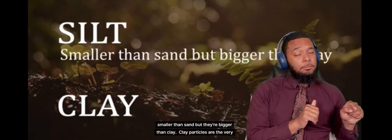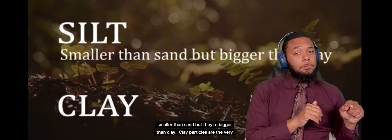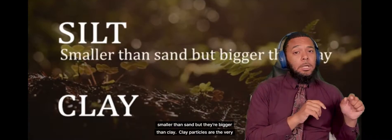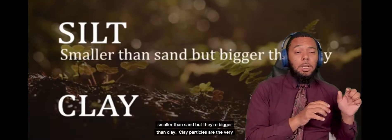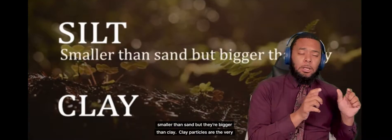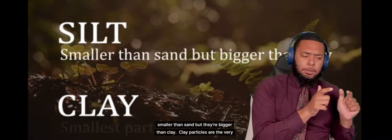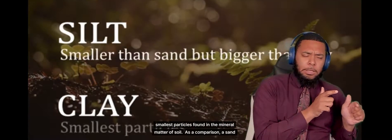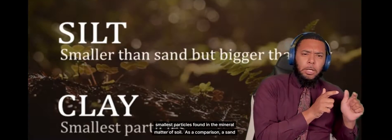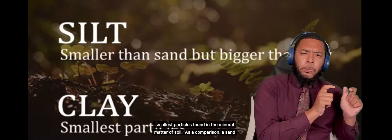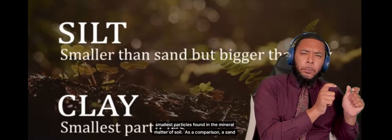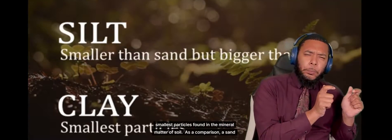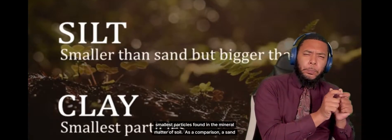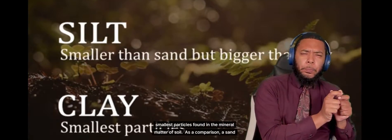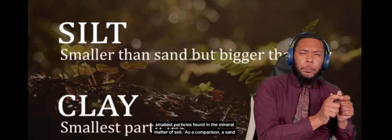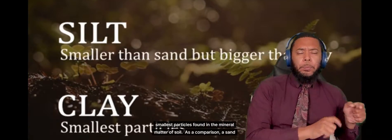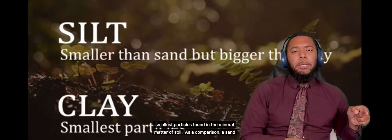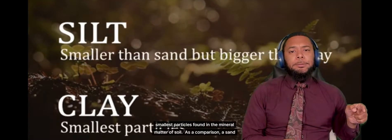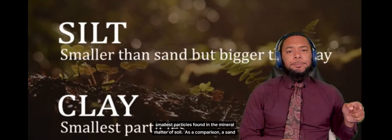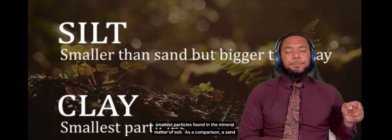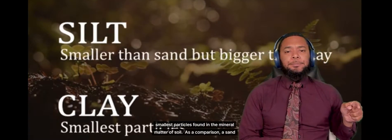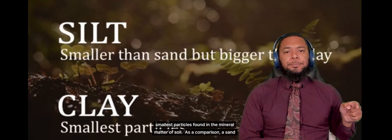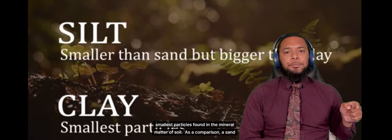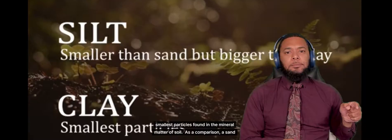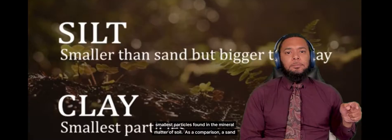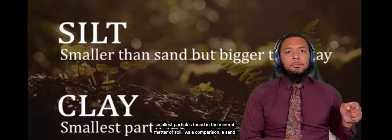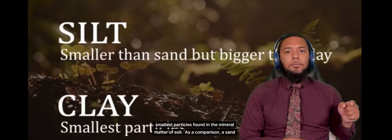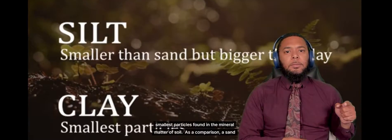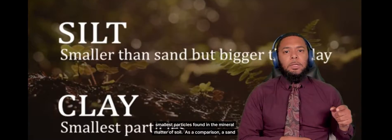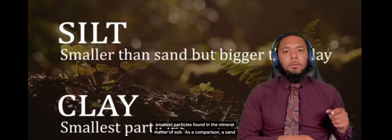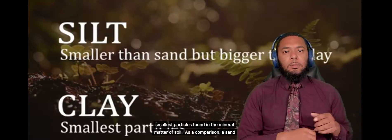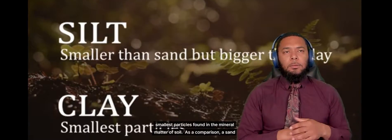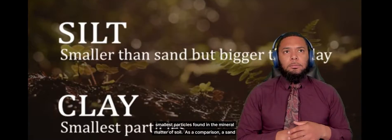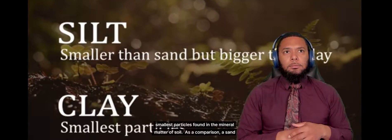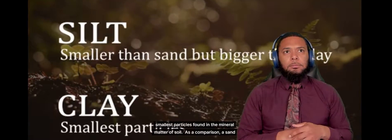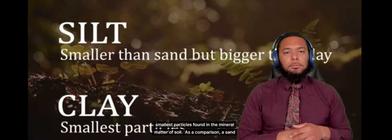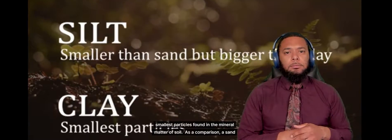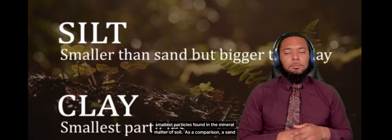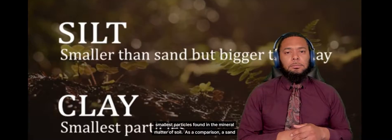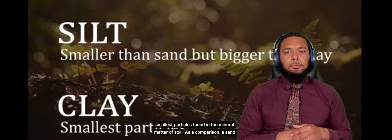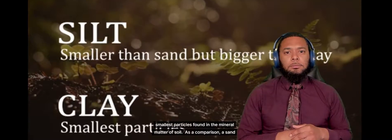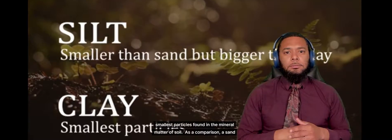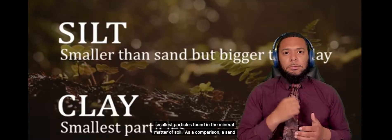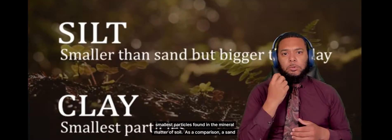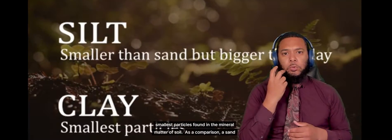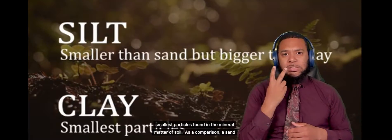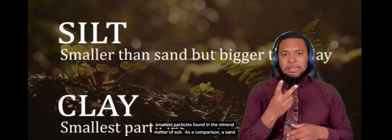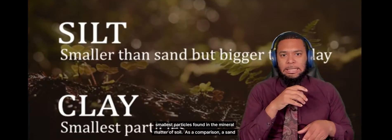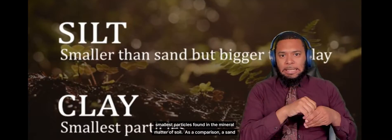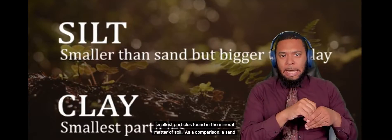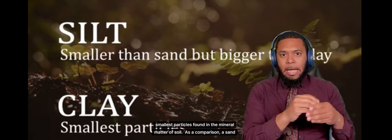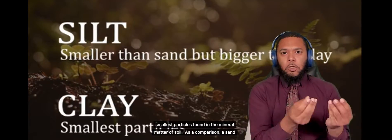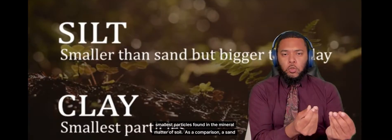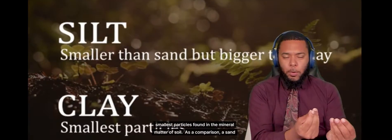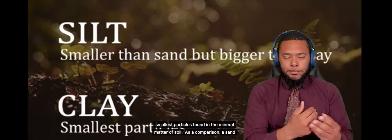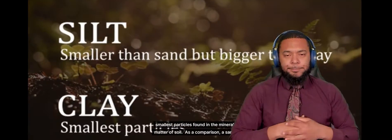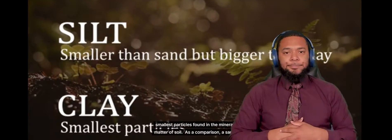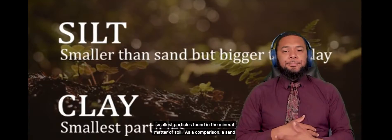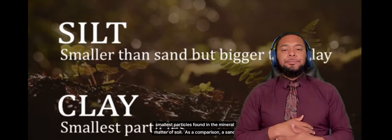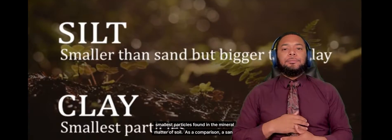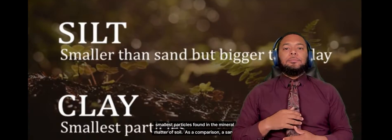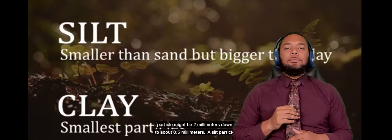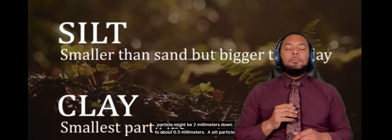Clay particles are the very smallest particles found in the mineral matter of soil. As a